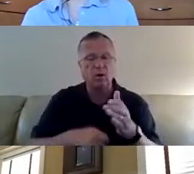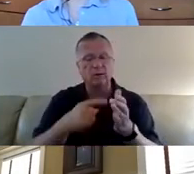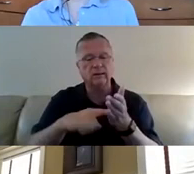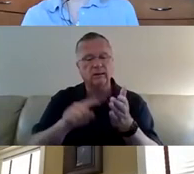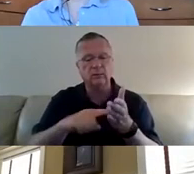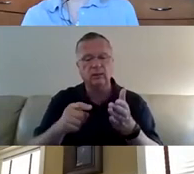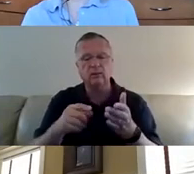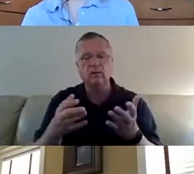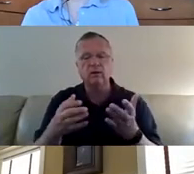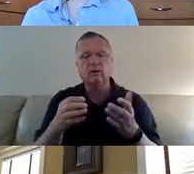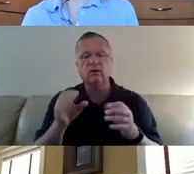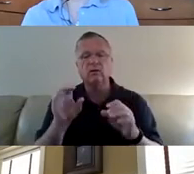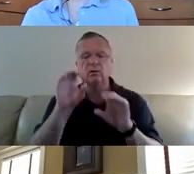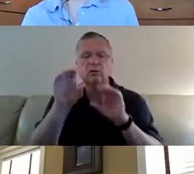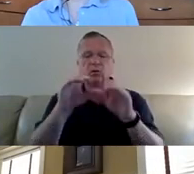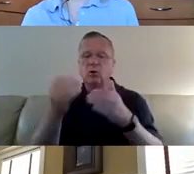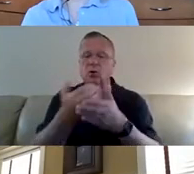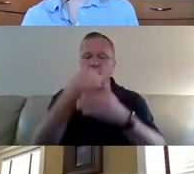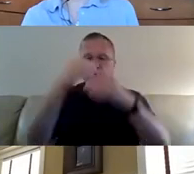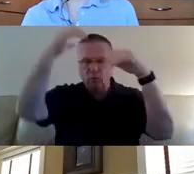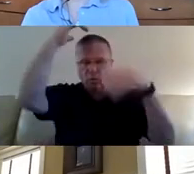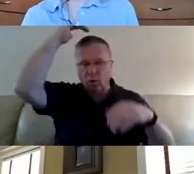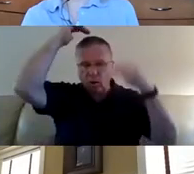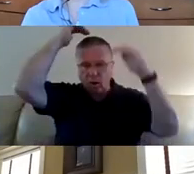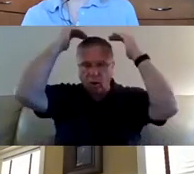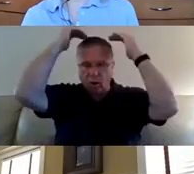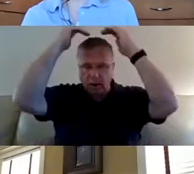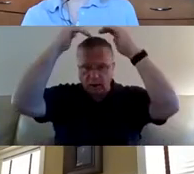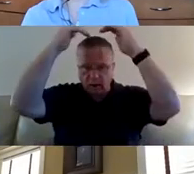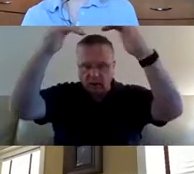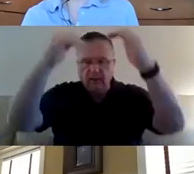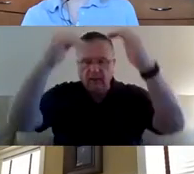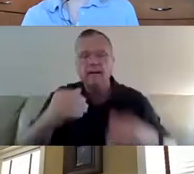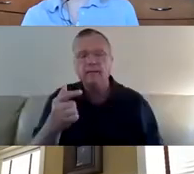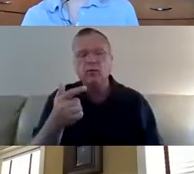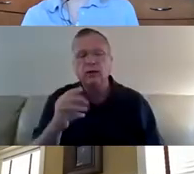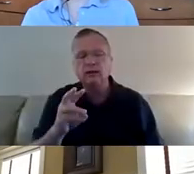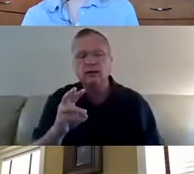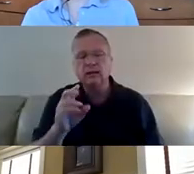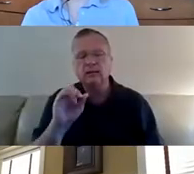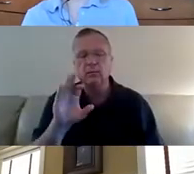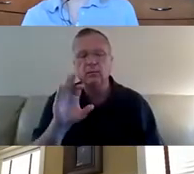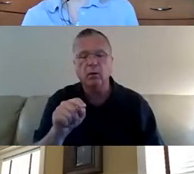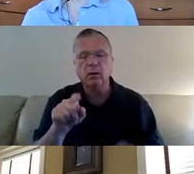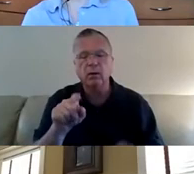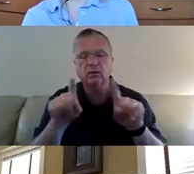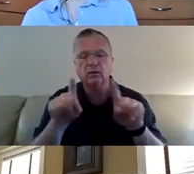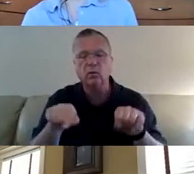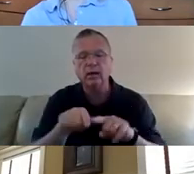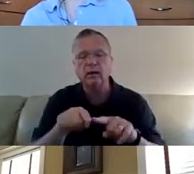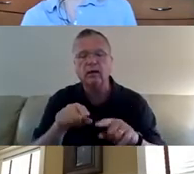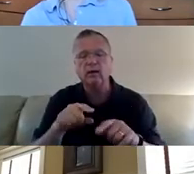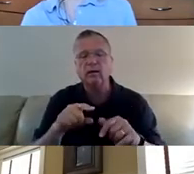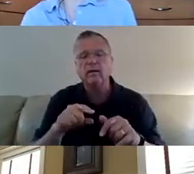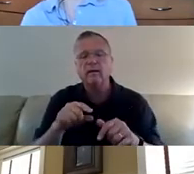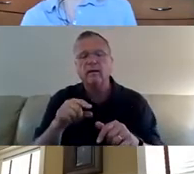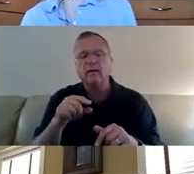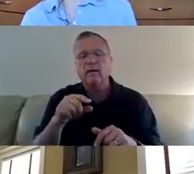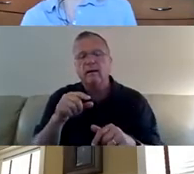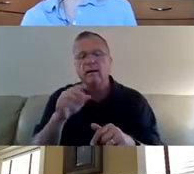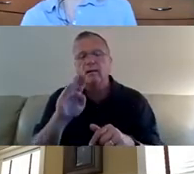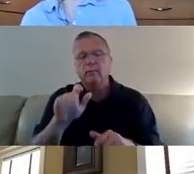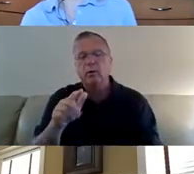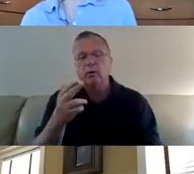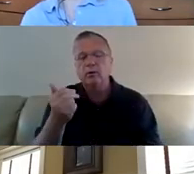new awning at 26 Market Square, 1st Ward, 6th Council District. Bill Number 1318,